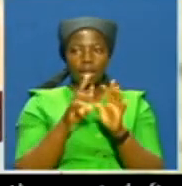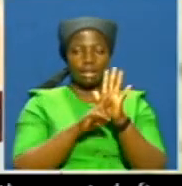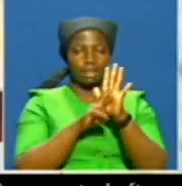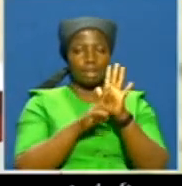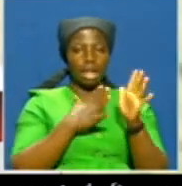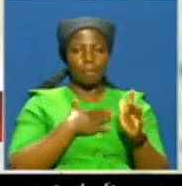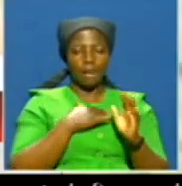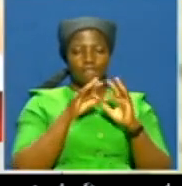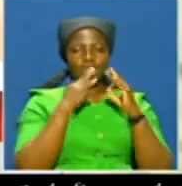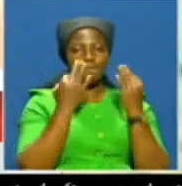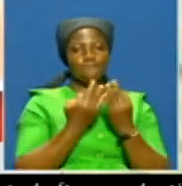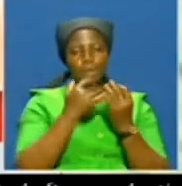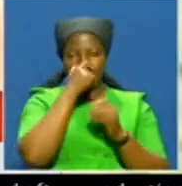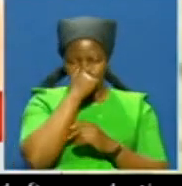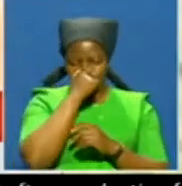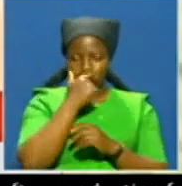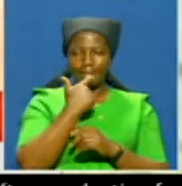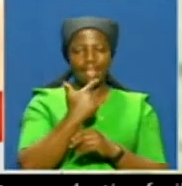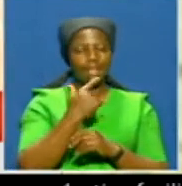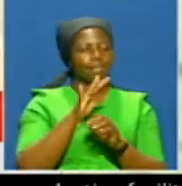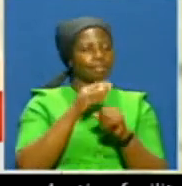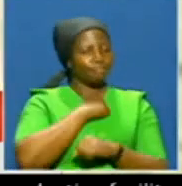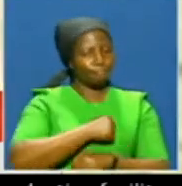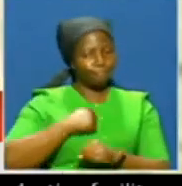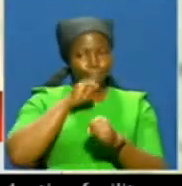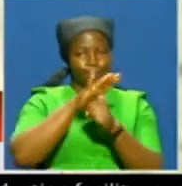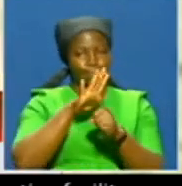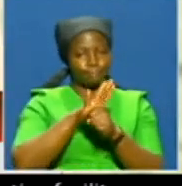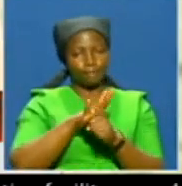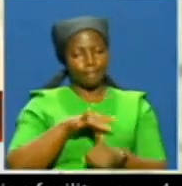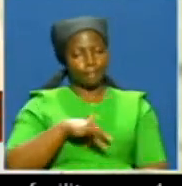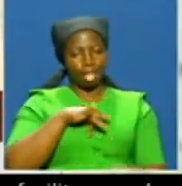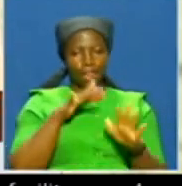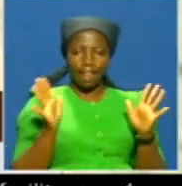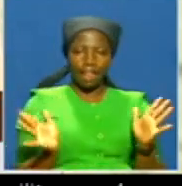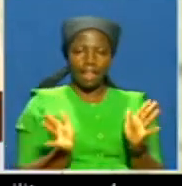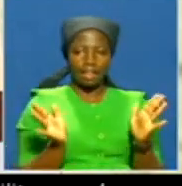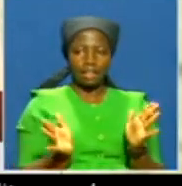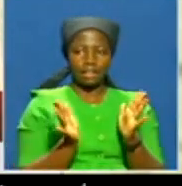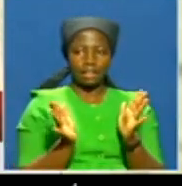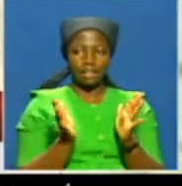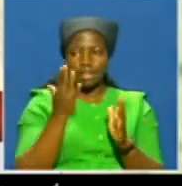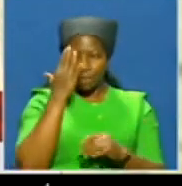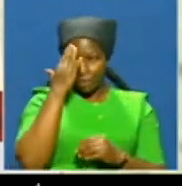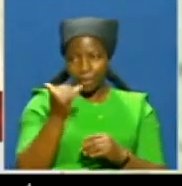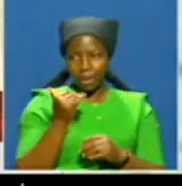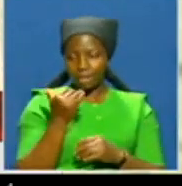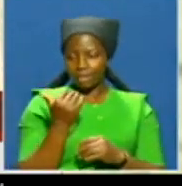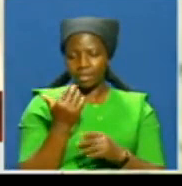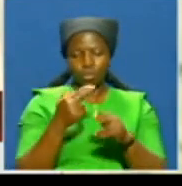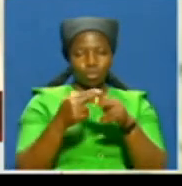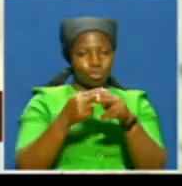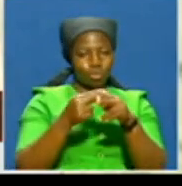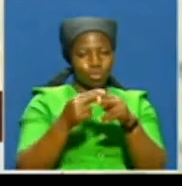would wish to say poleni sana, mujitie moyo, kwa sababu juzi tu mzee